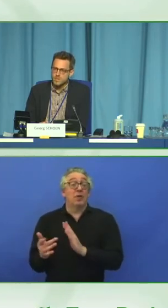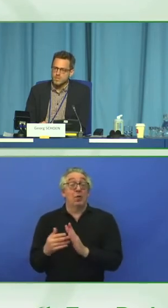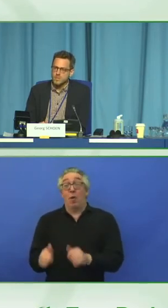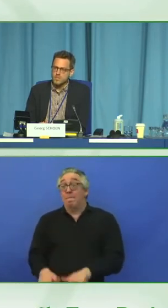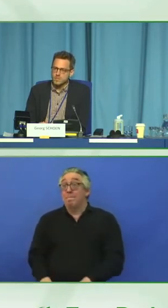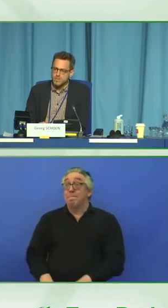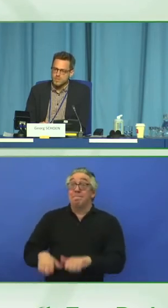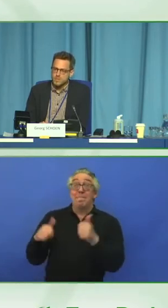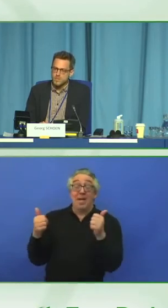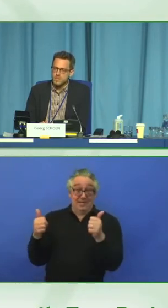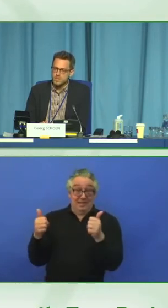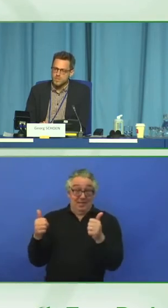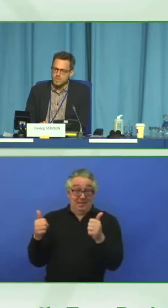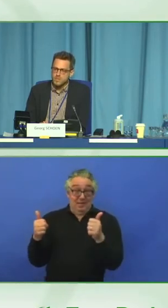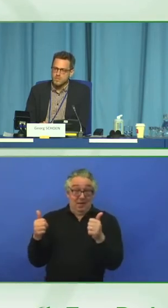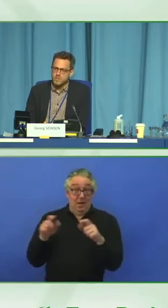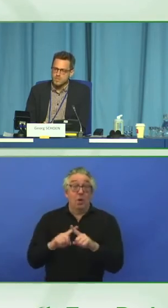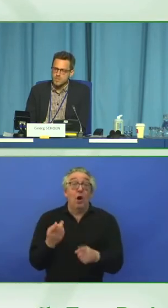that